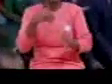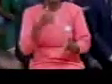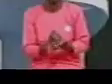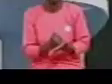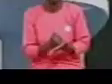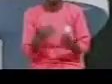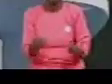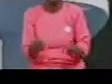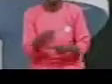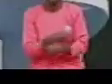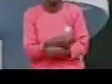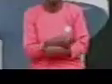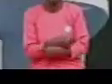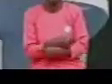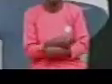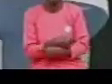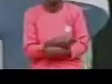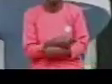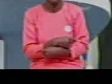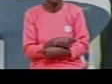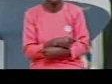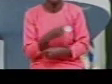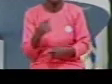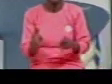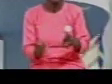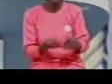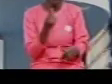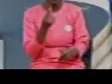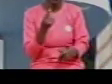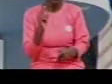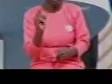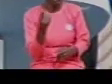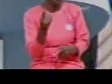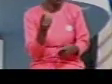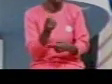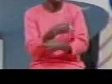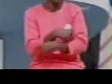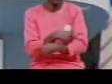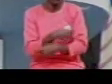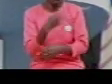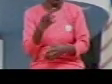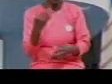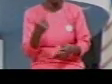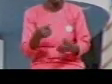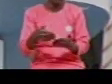Today, the first day of the new month.